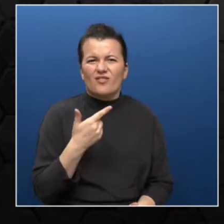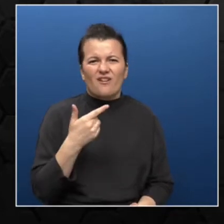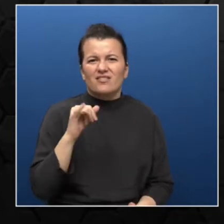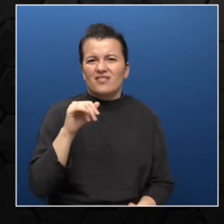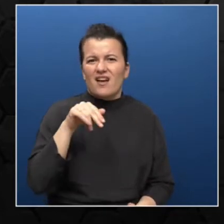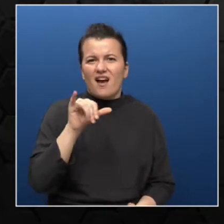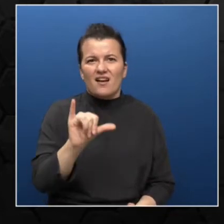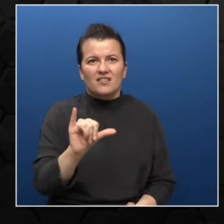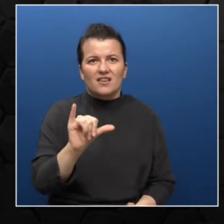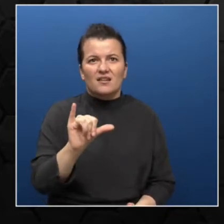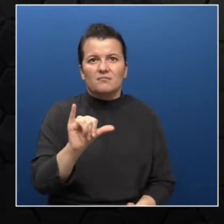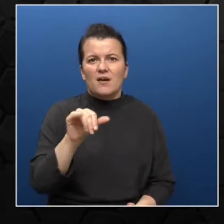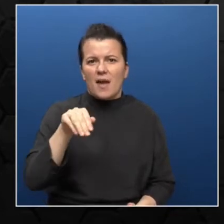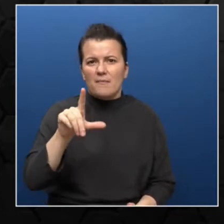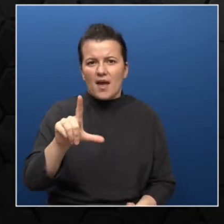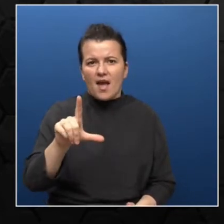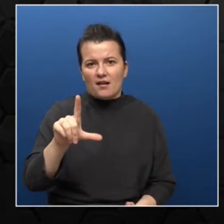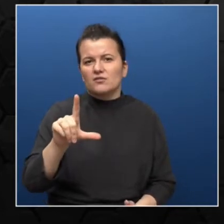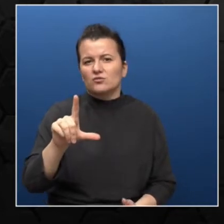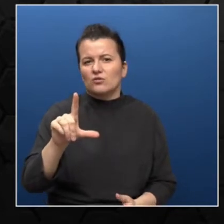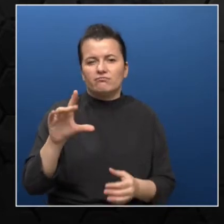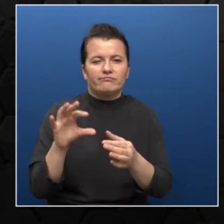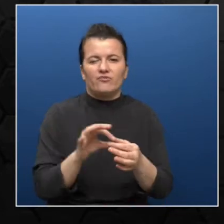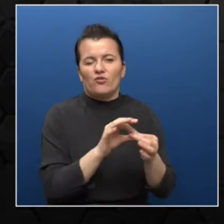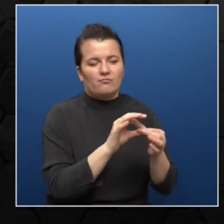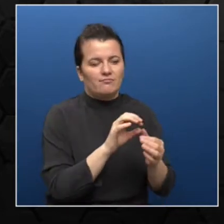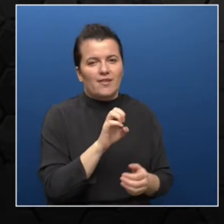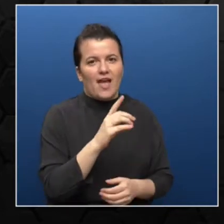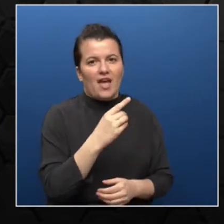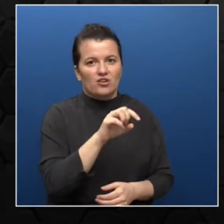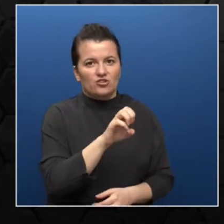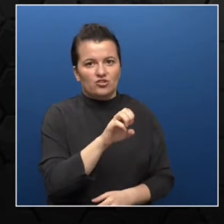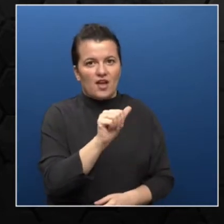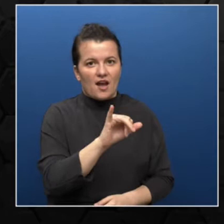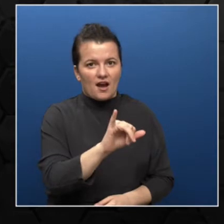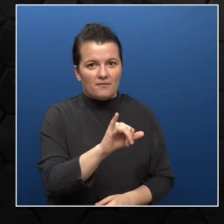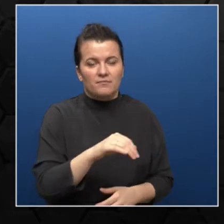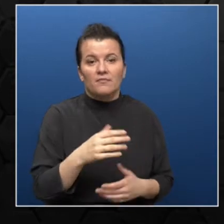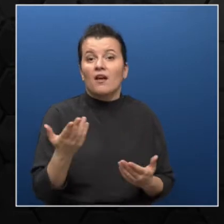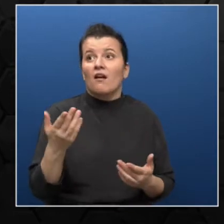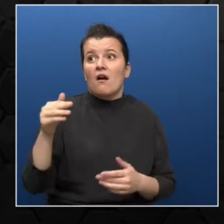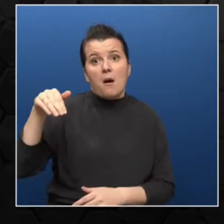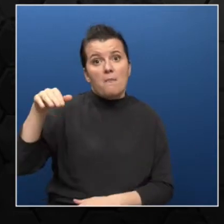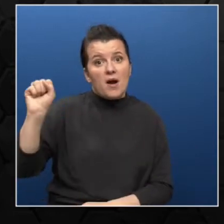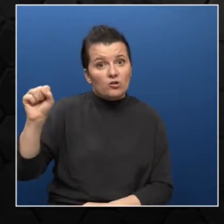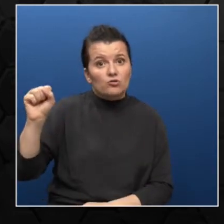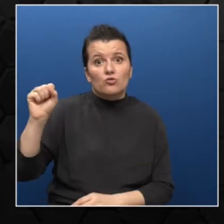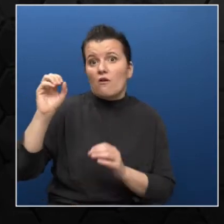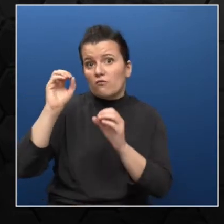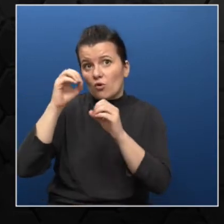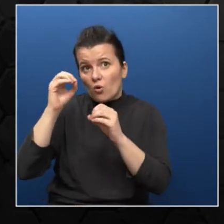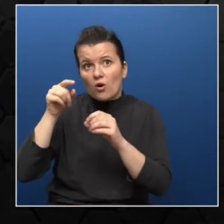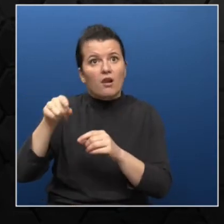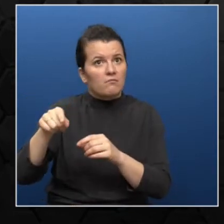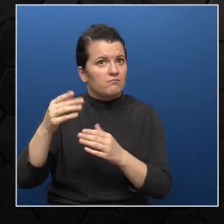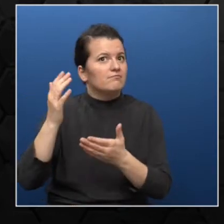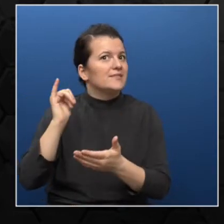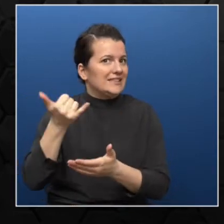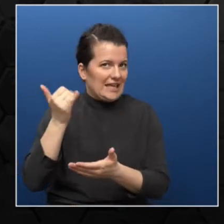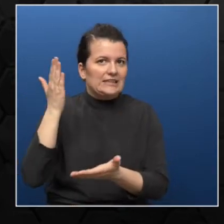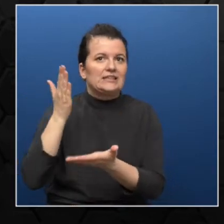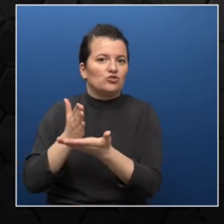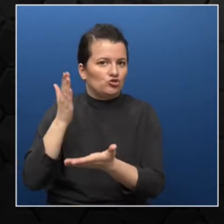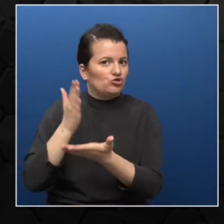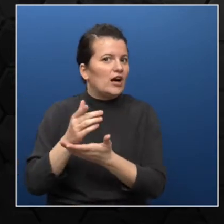this started with the big names such as Microsoft and Google. And yes, one of the most popular applications